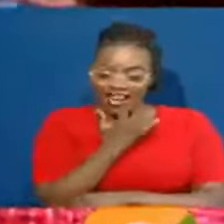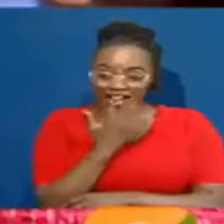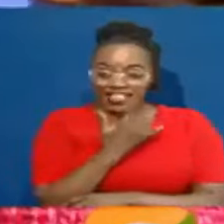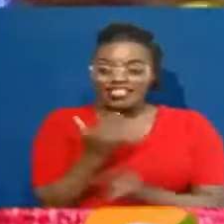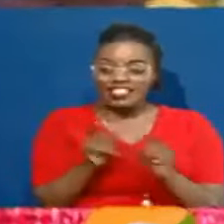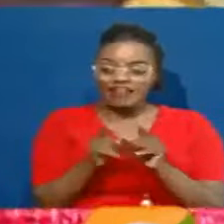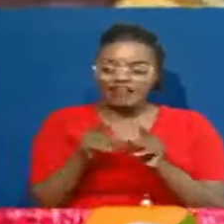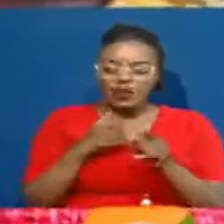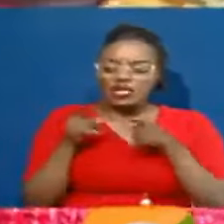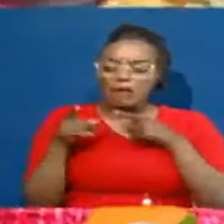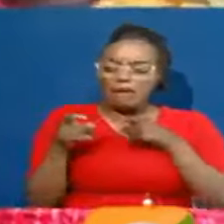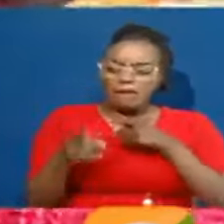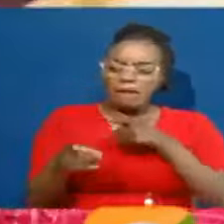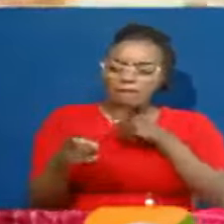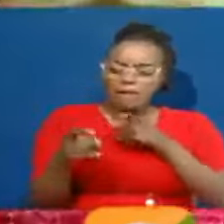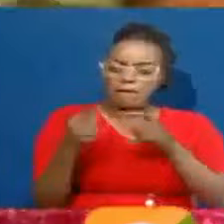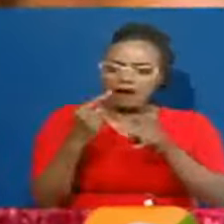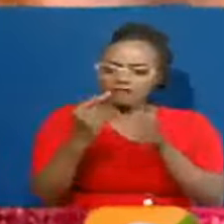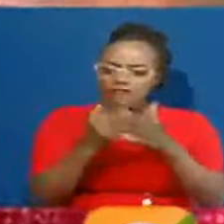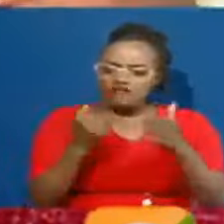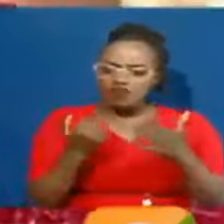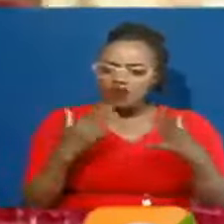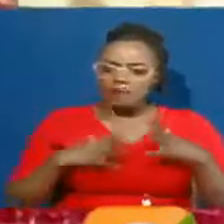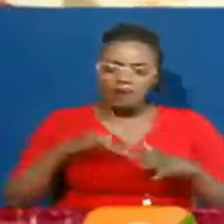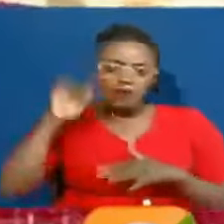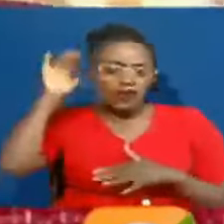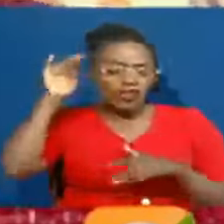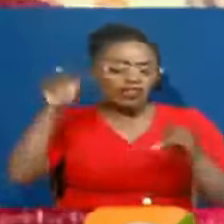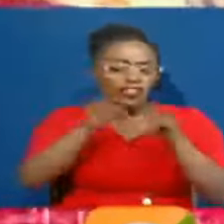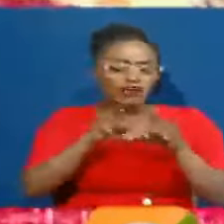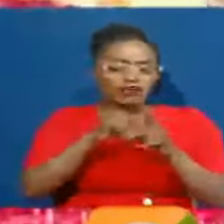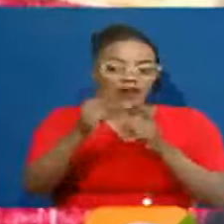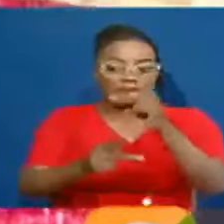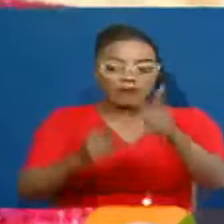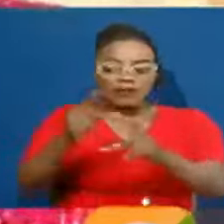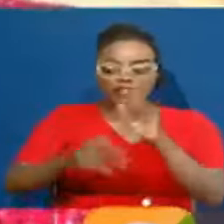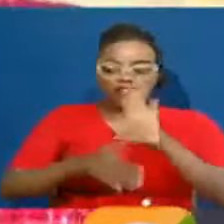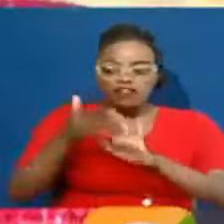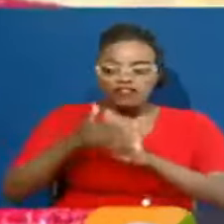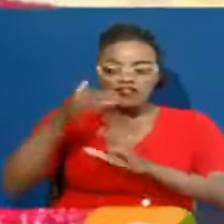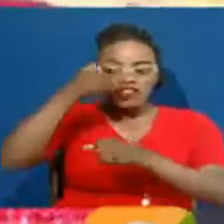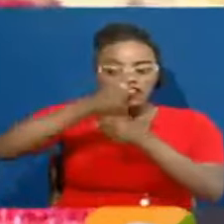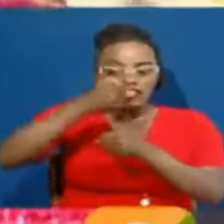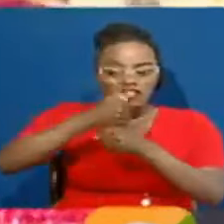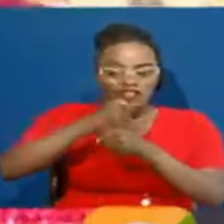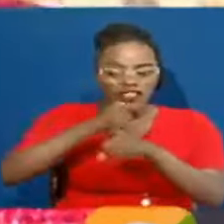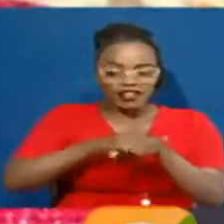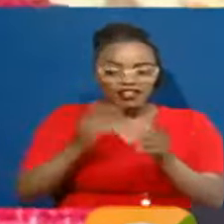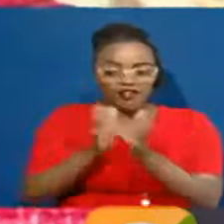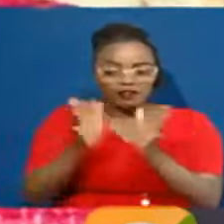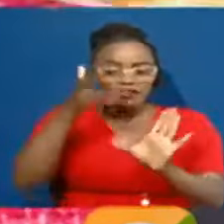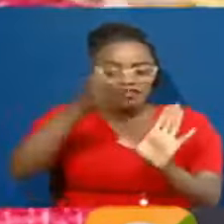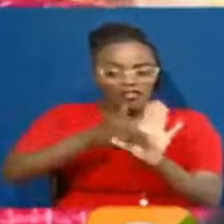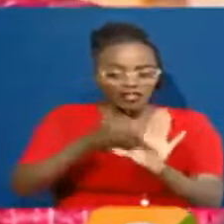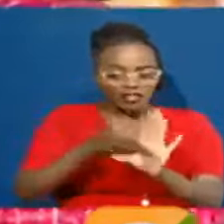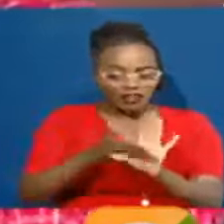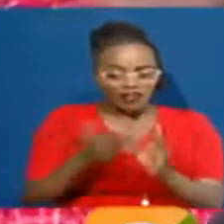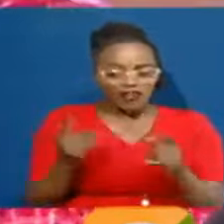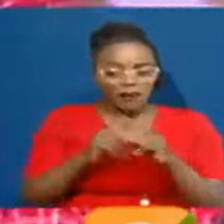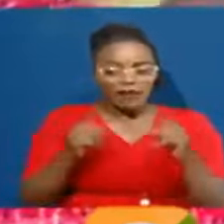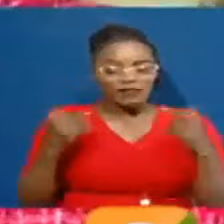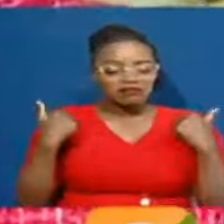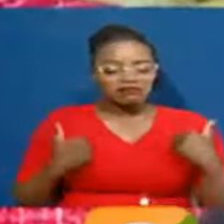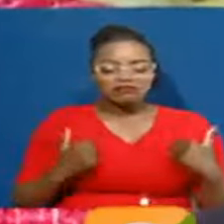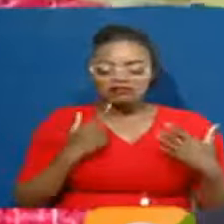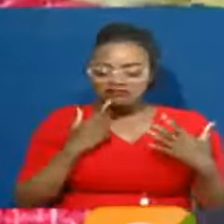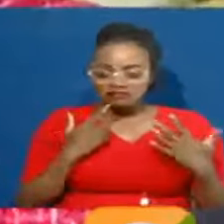was being condemned even before he is heard. And the same process was hurriedly done during the public participation. But I want to